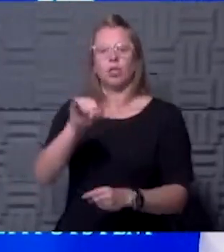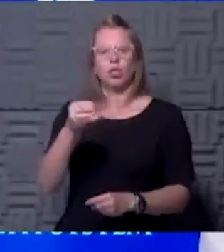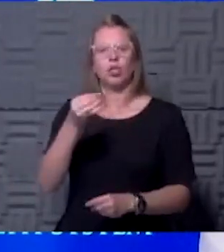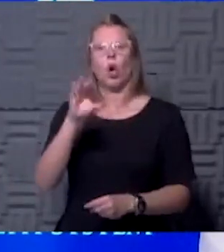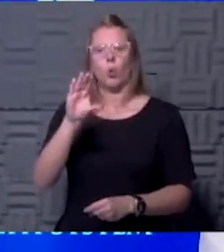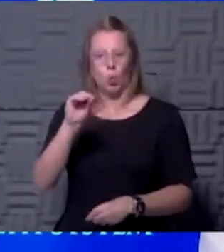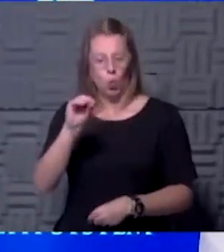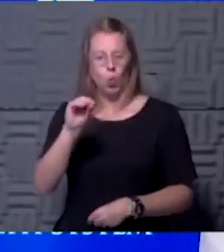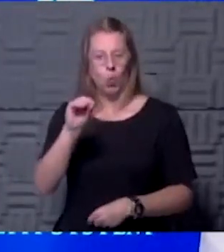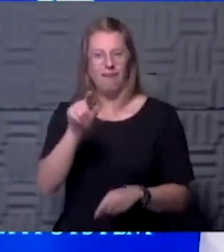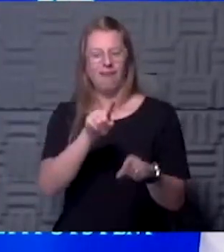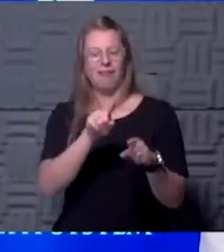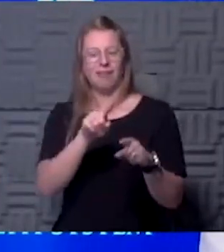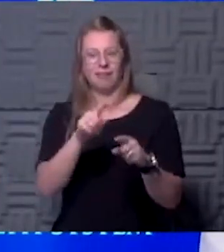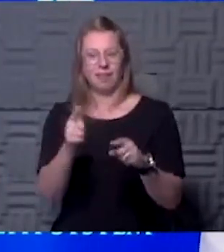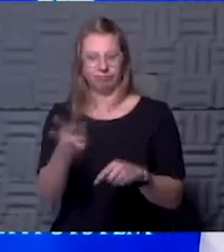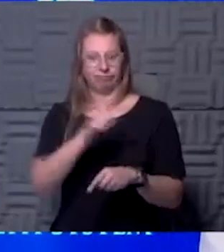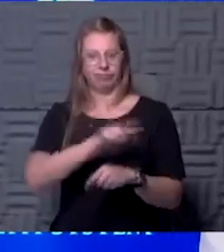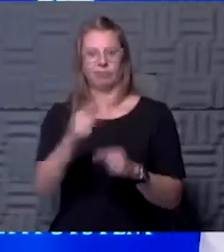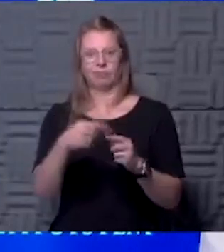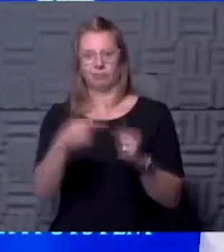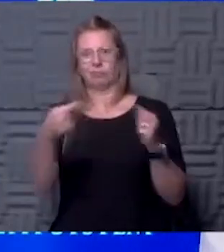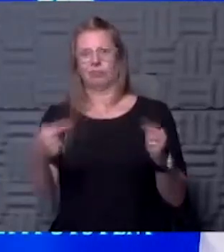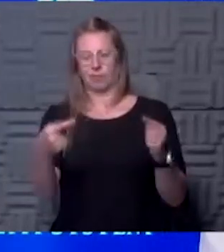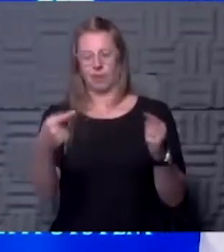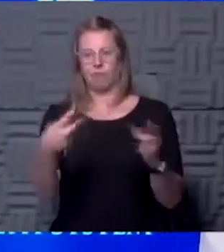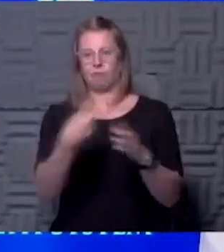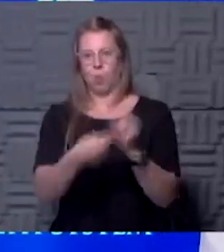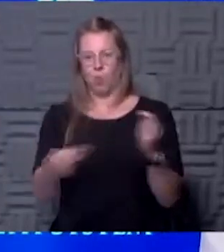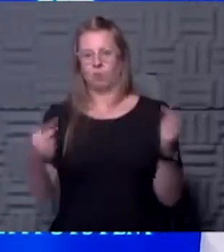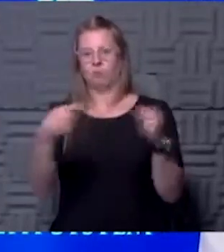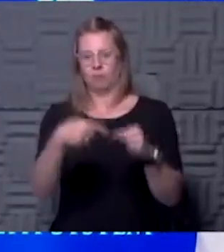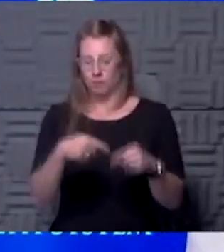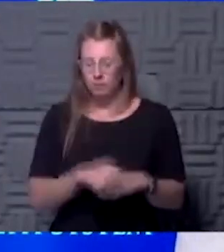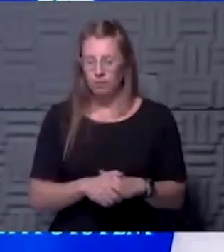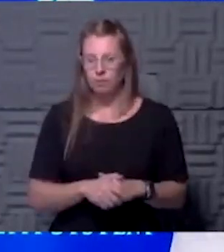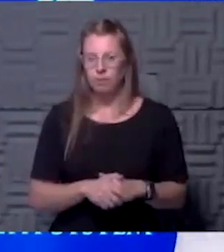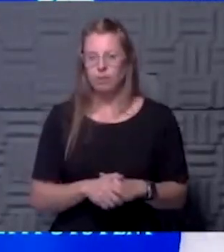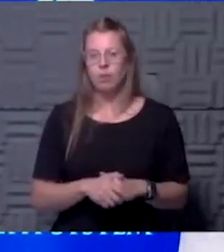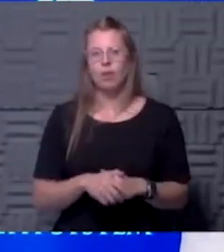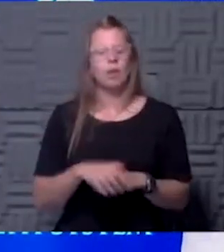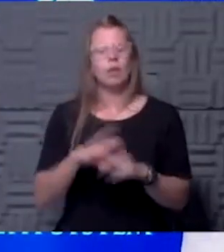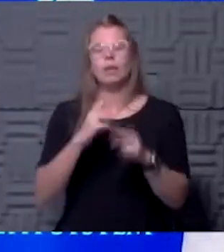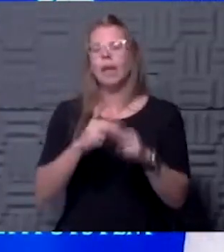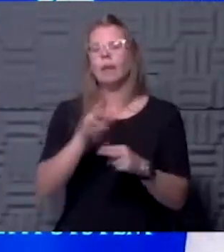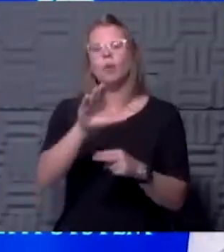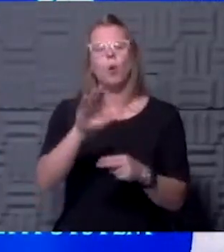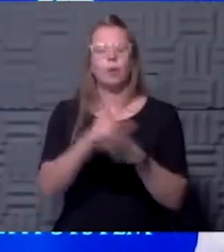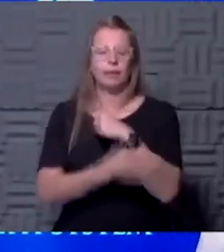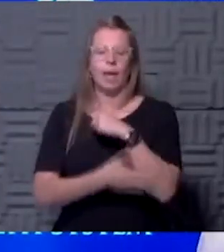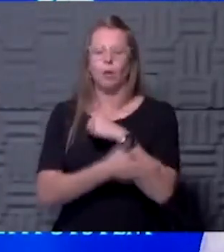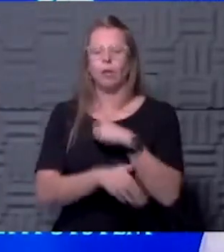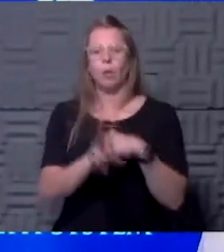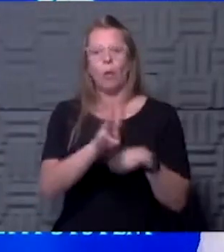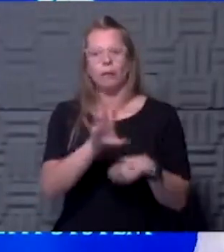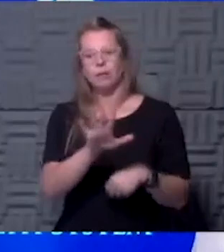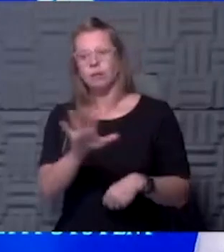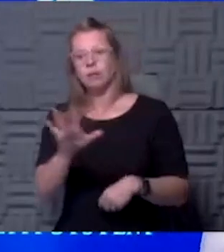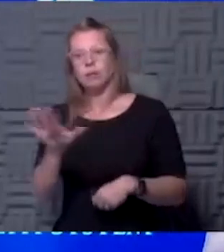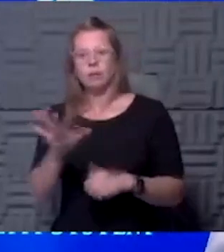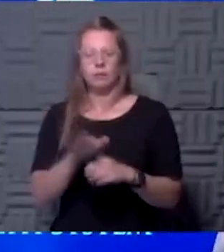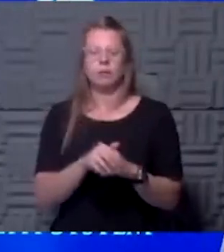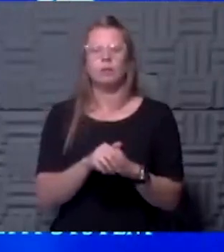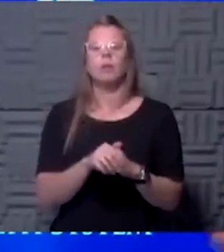vice versa. And that in turn affects Shawnee County, or name your county as you go west. And you're seeing